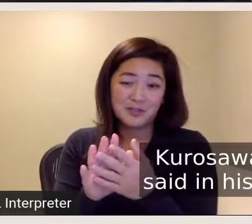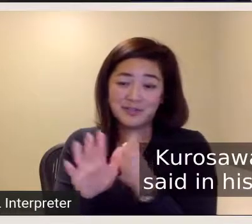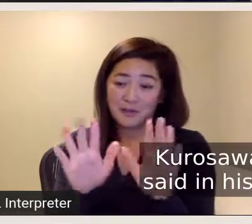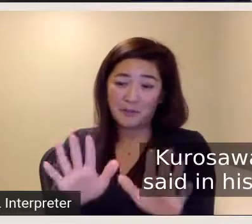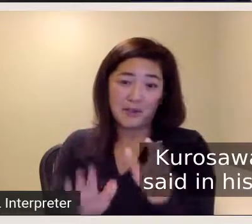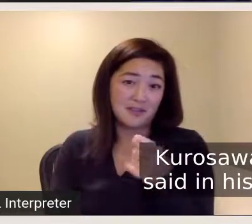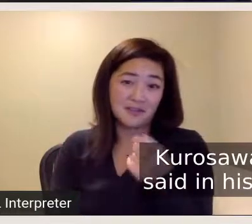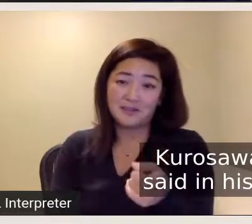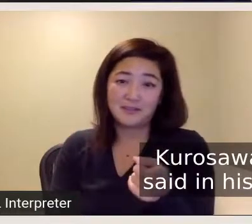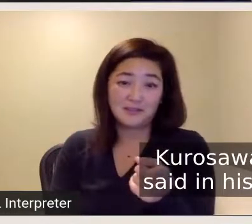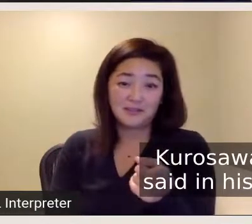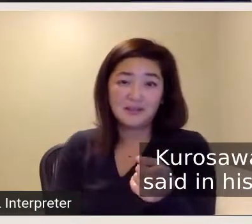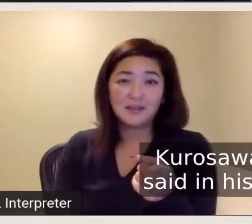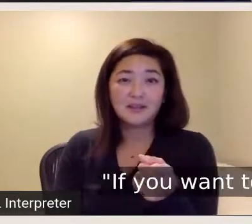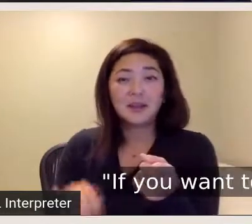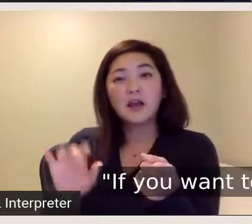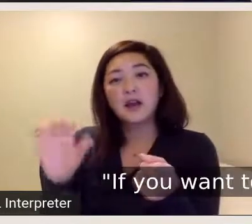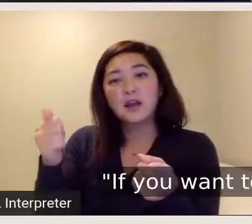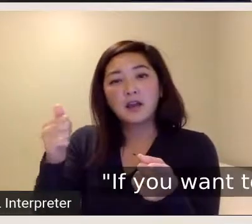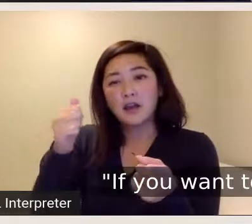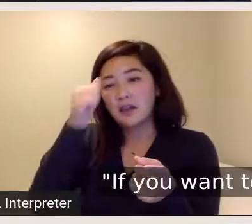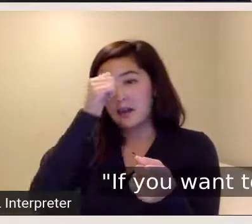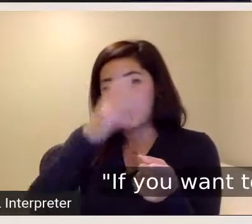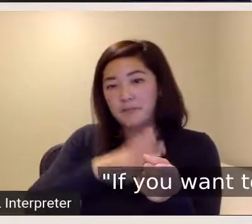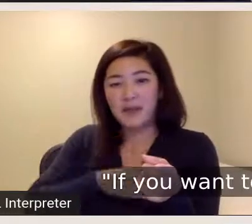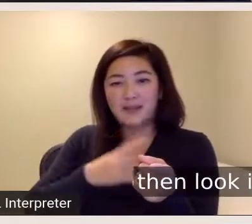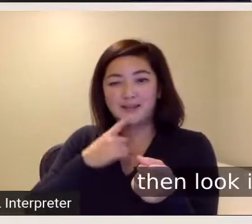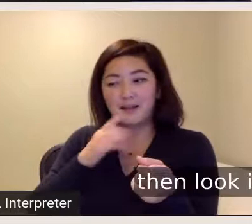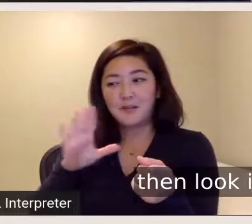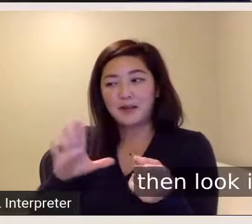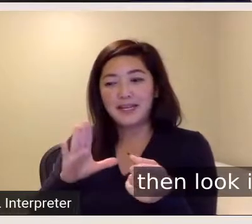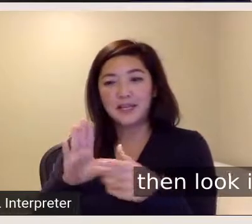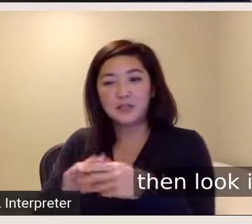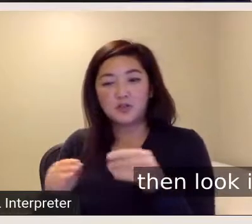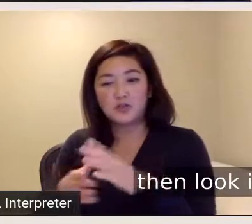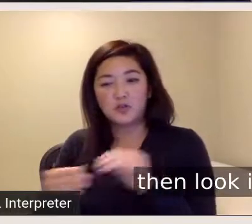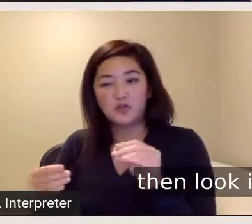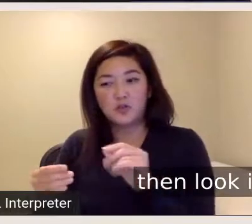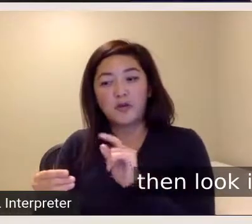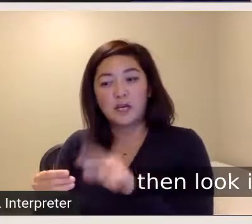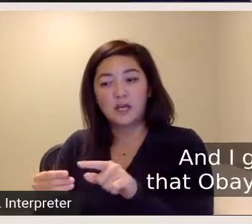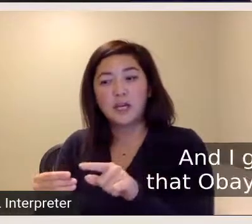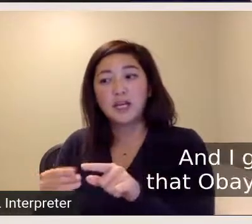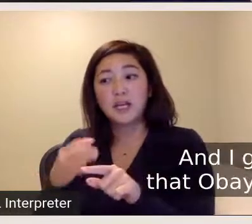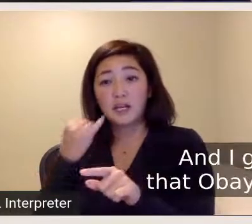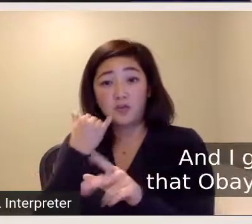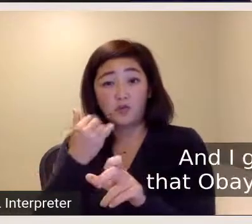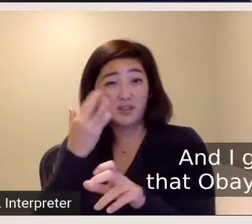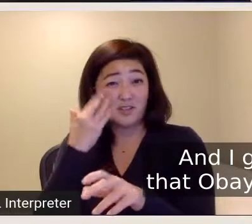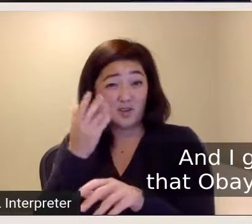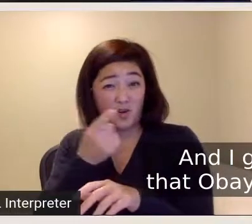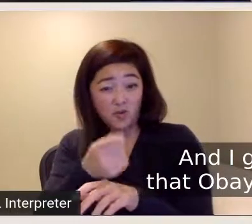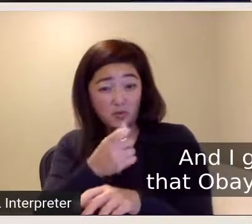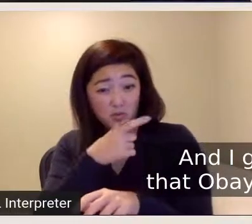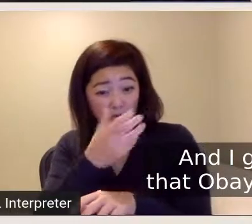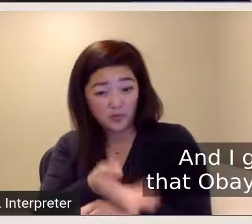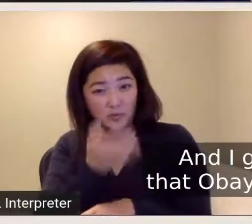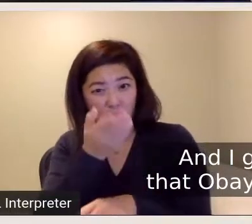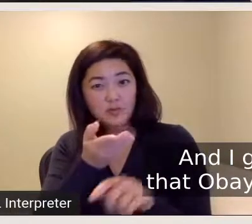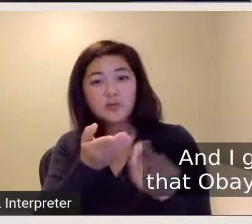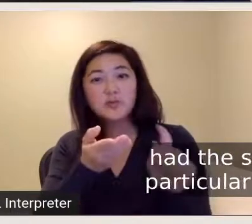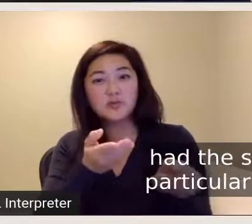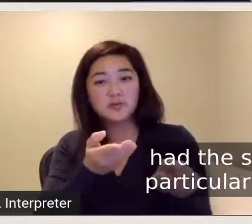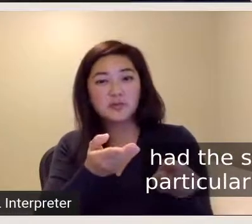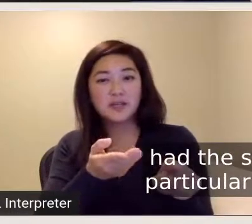Kurosawa famously said in his autobiography, "If you want to know the real me, then look into my movies." And I get the sense that Obayashi